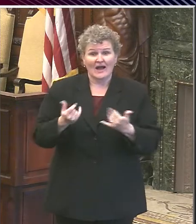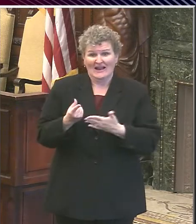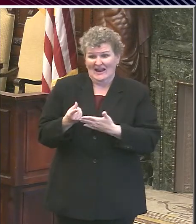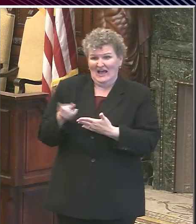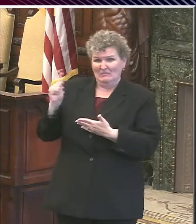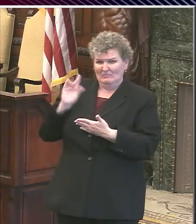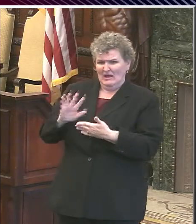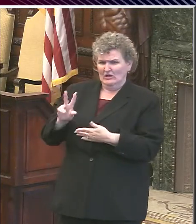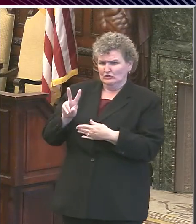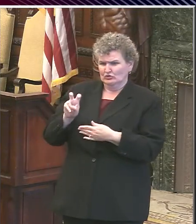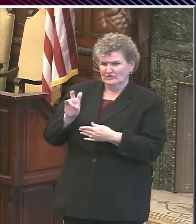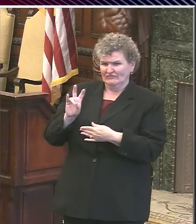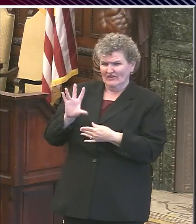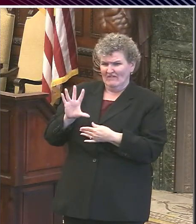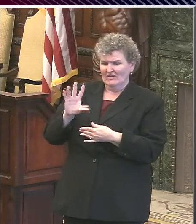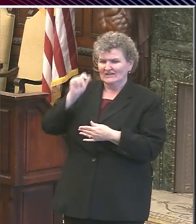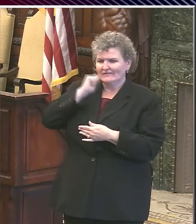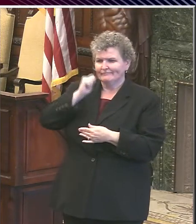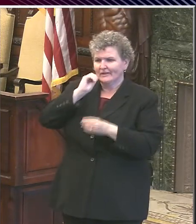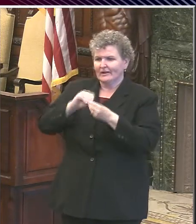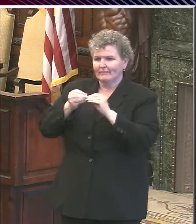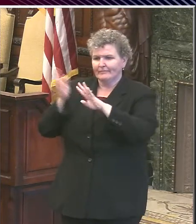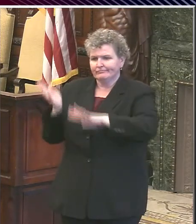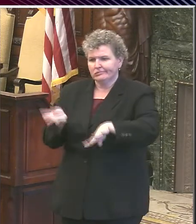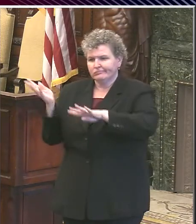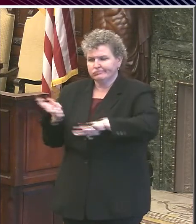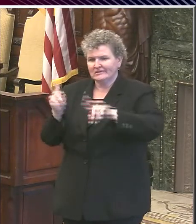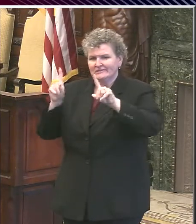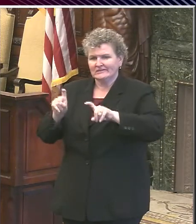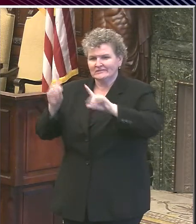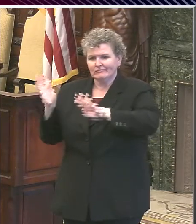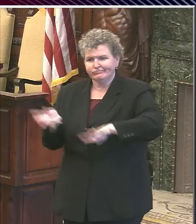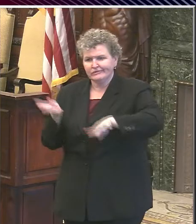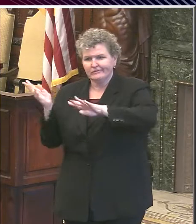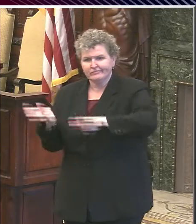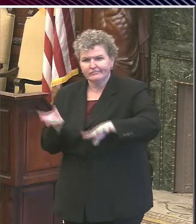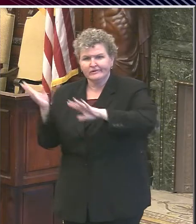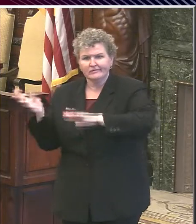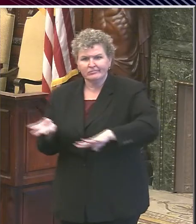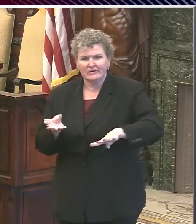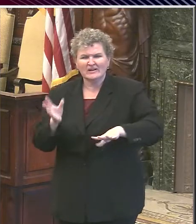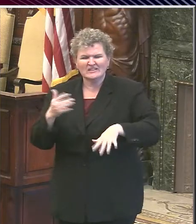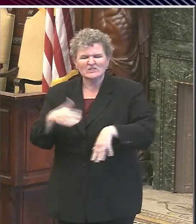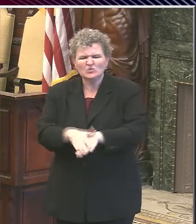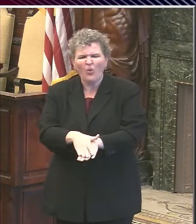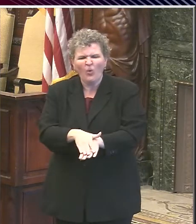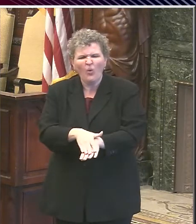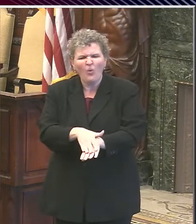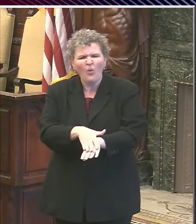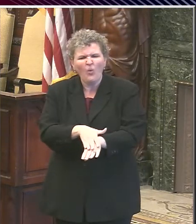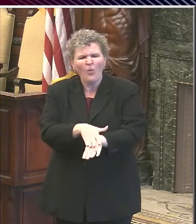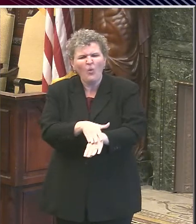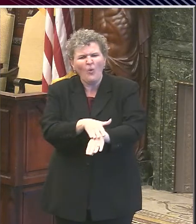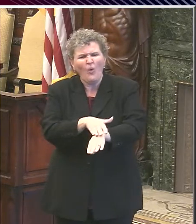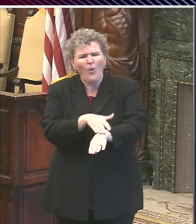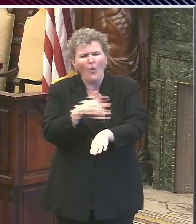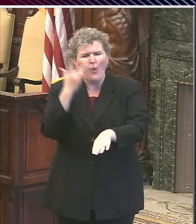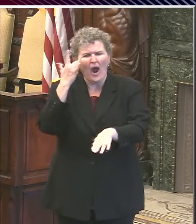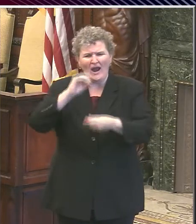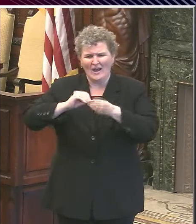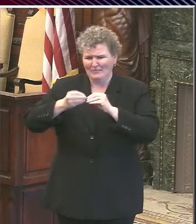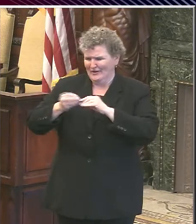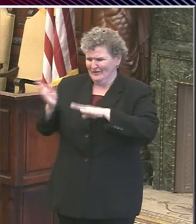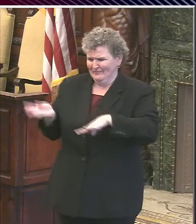We're still having a slow turnaround time for getting test results from one of the national laboratories, Quest, but the other